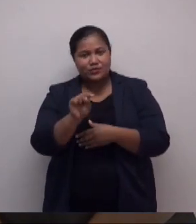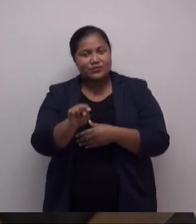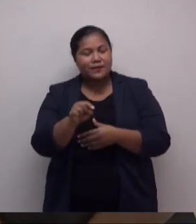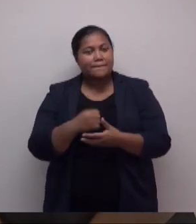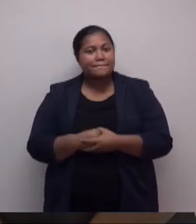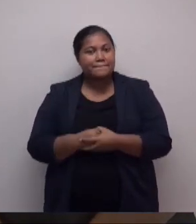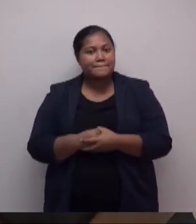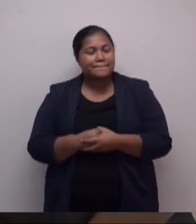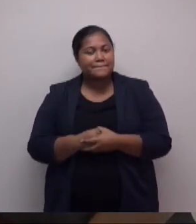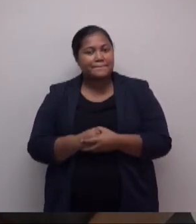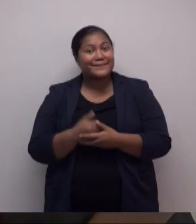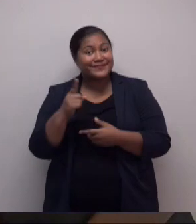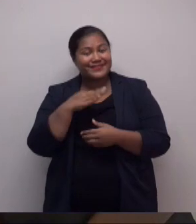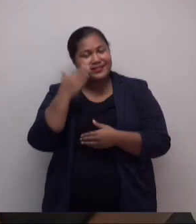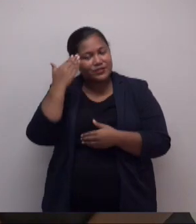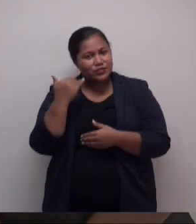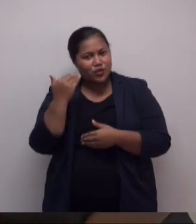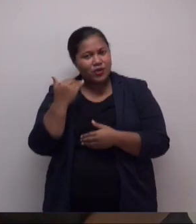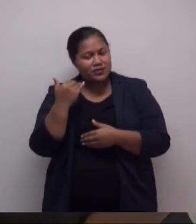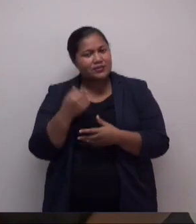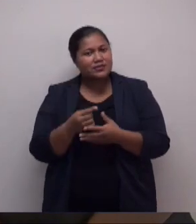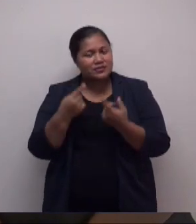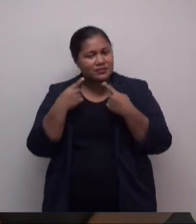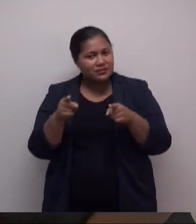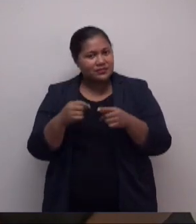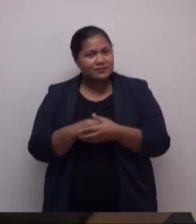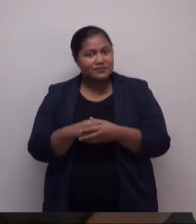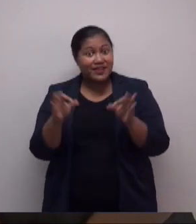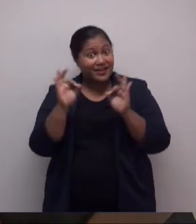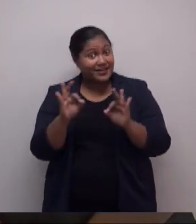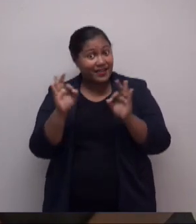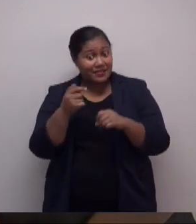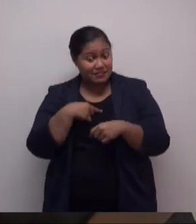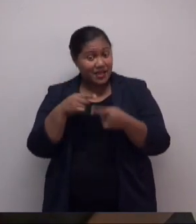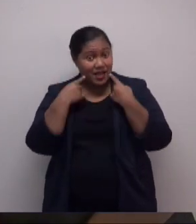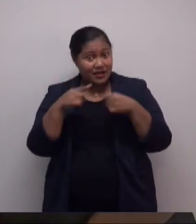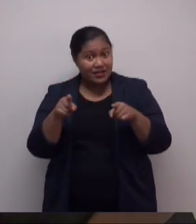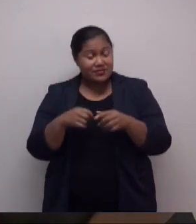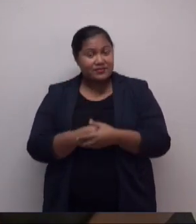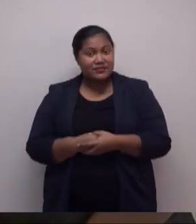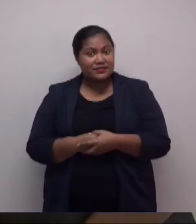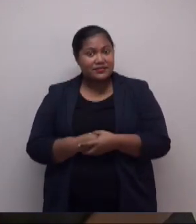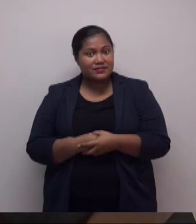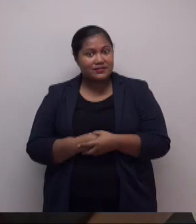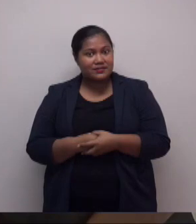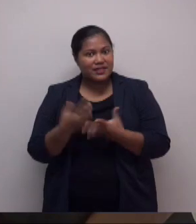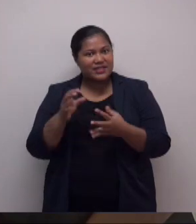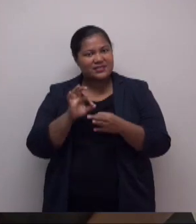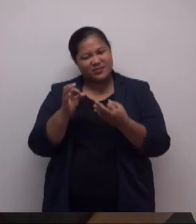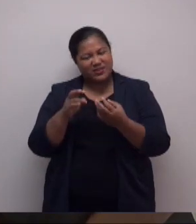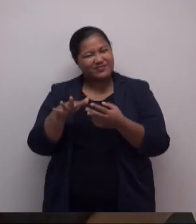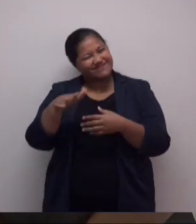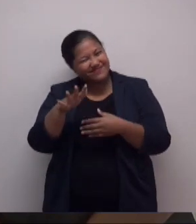Let me now issue a brief disclaimer. Nothing I'm announcing is an irreversible decision. As you